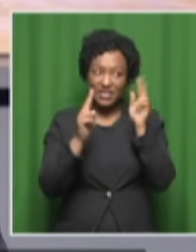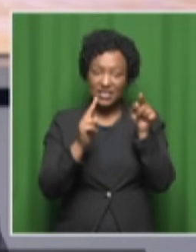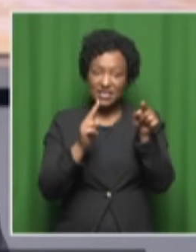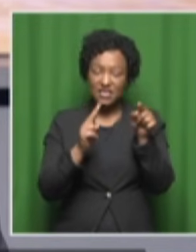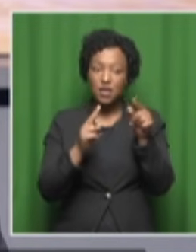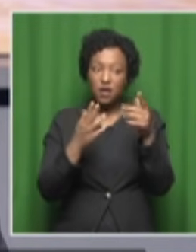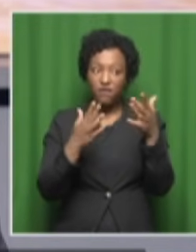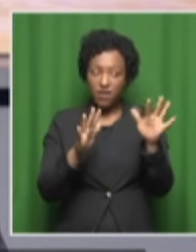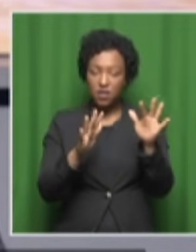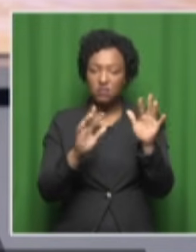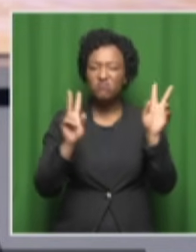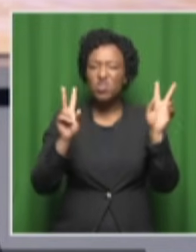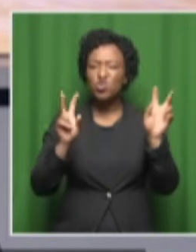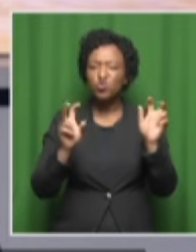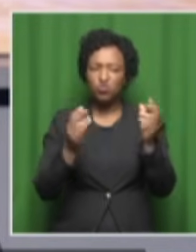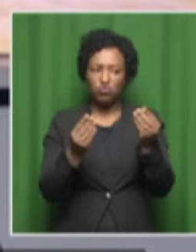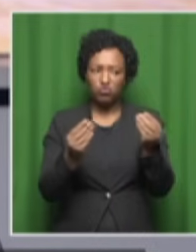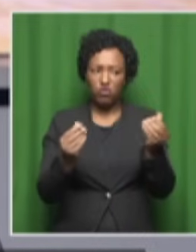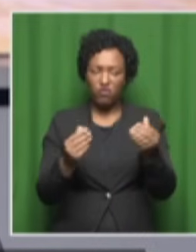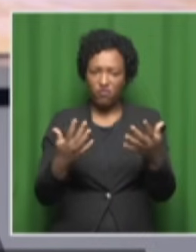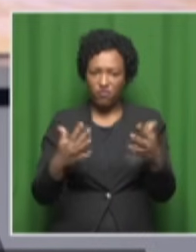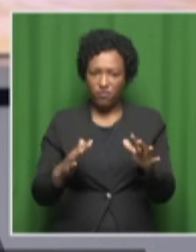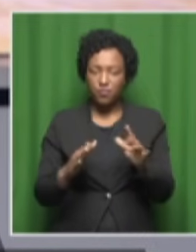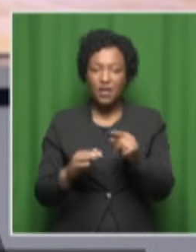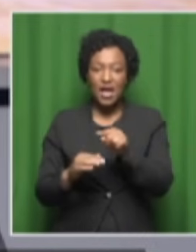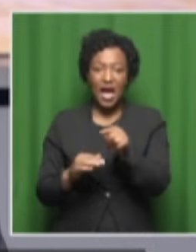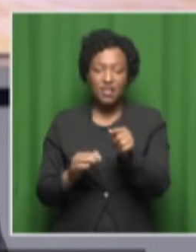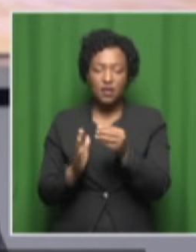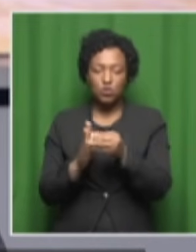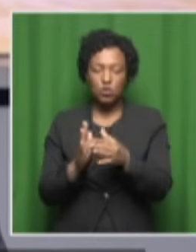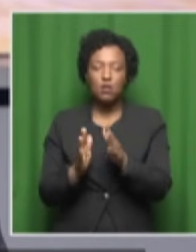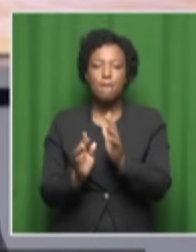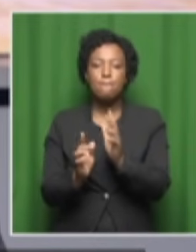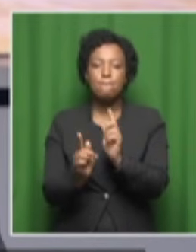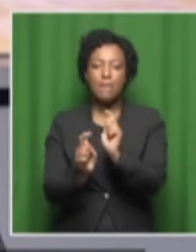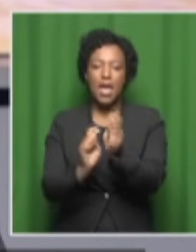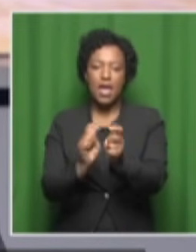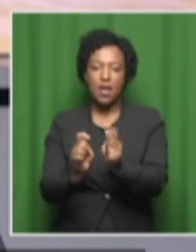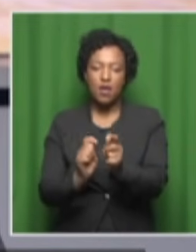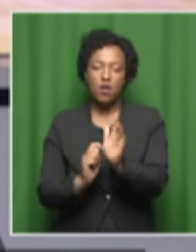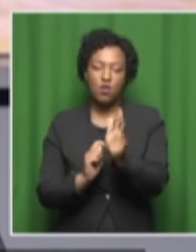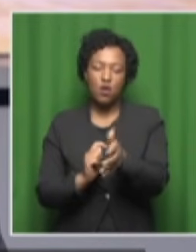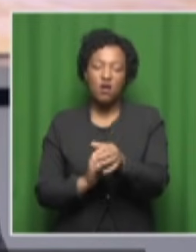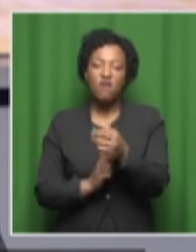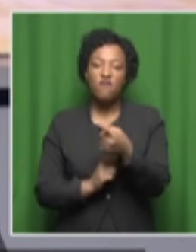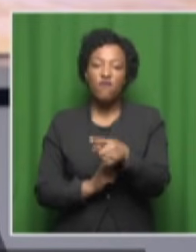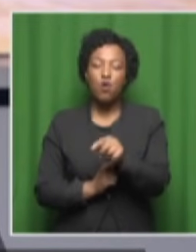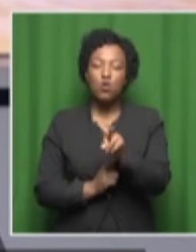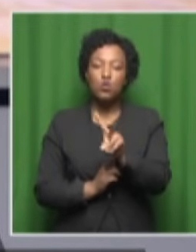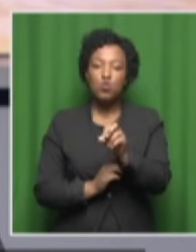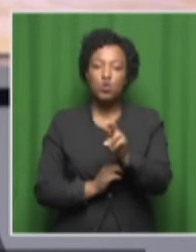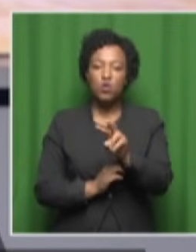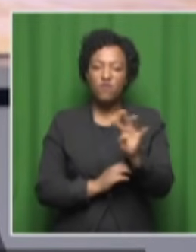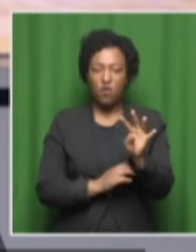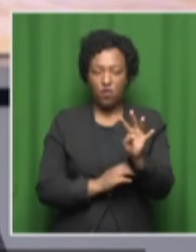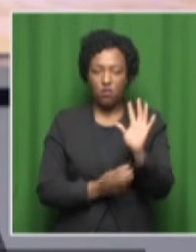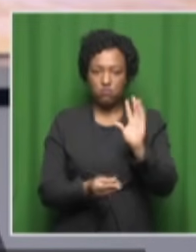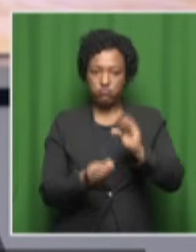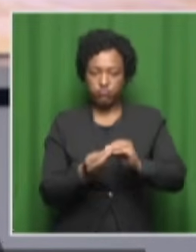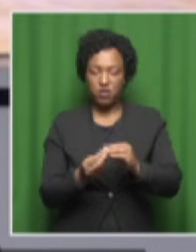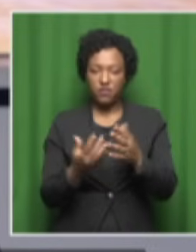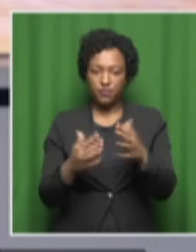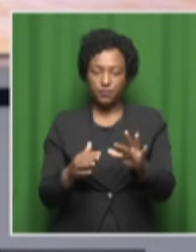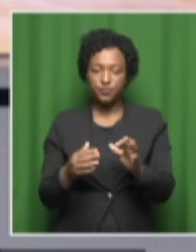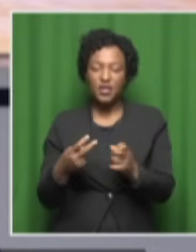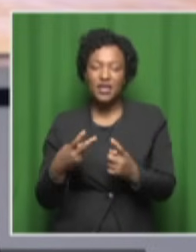colleges, all those 11,000 students will be paid as part of the course of the 2024 academic year. So that's the first. And the second thing